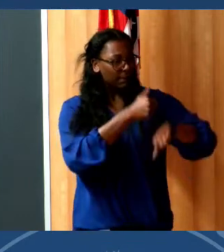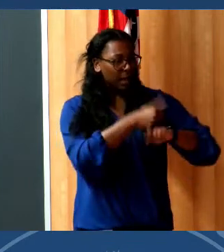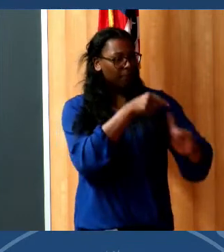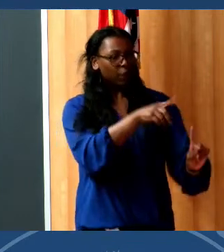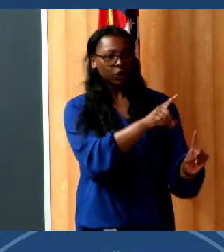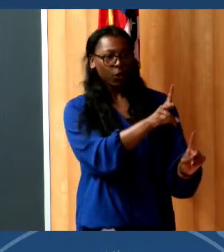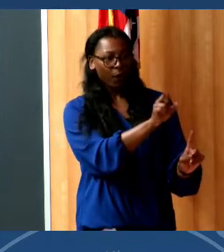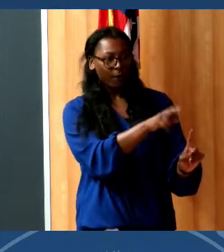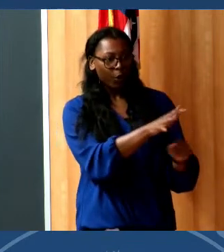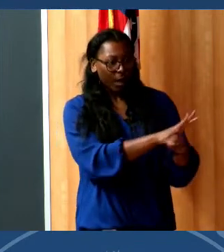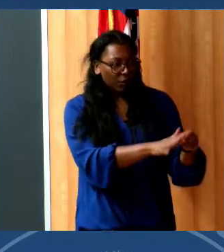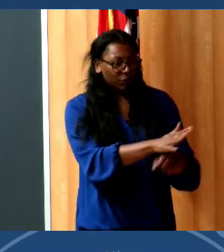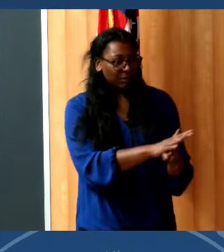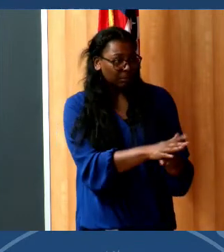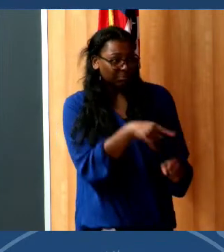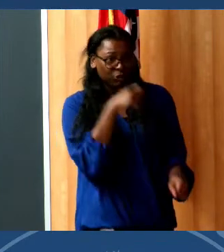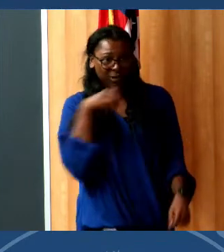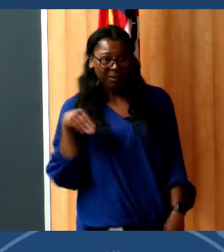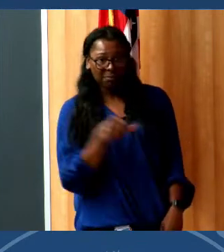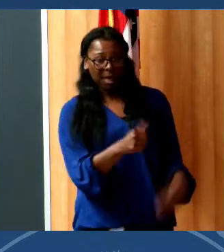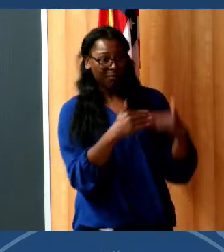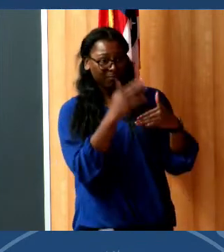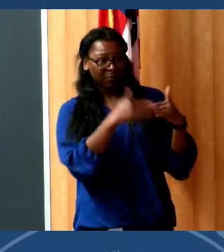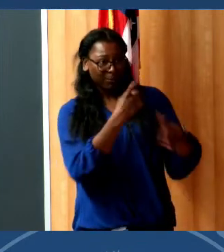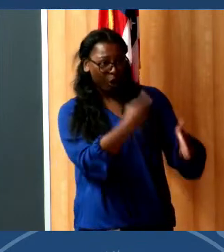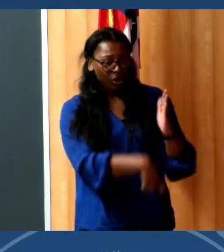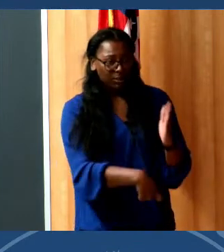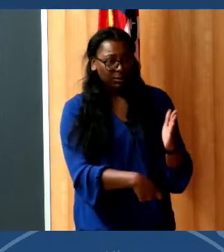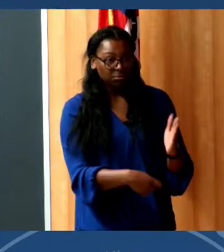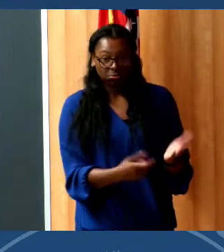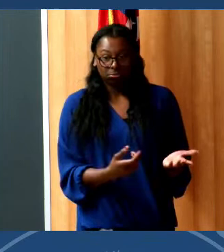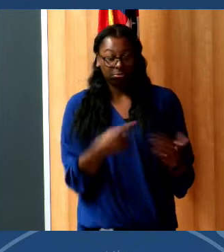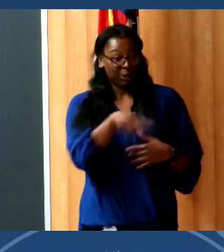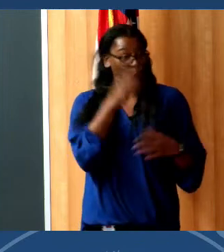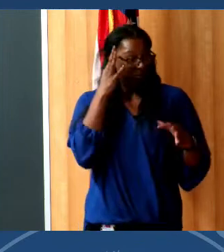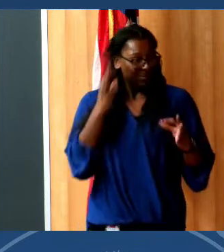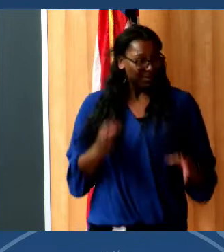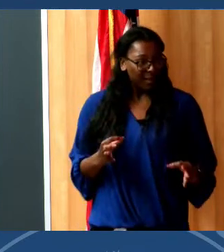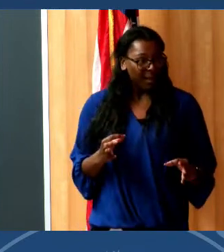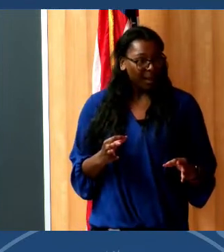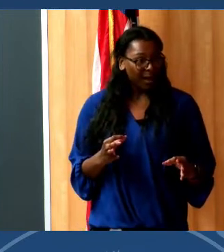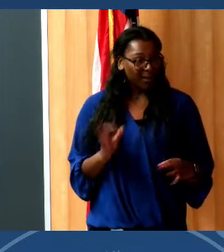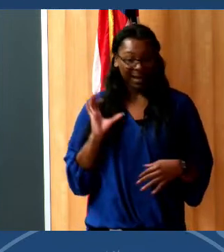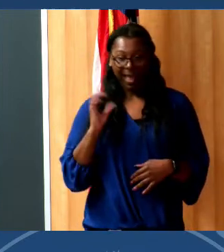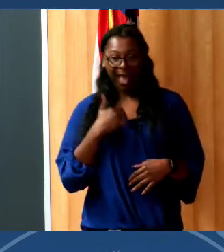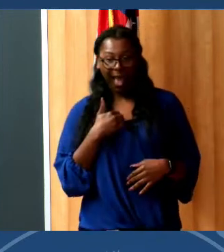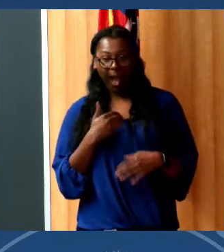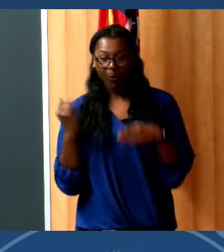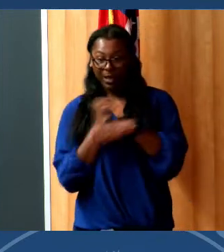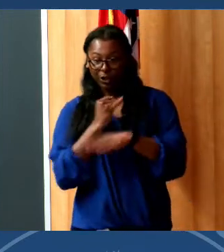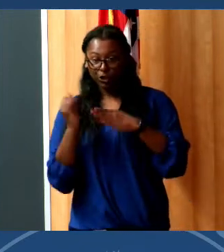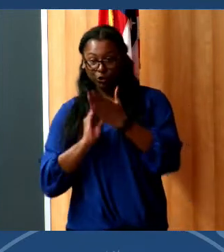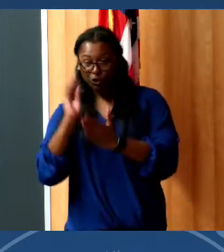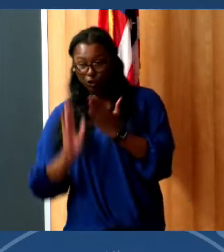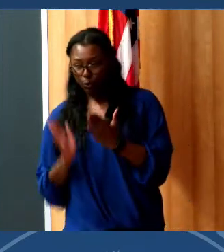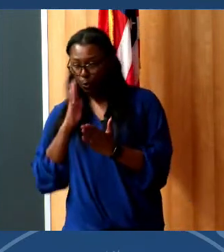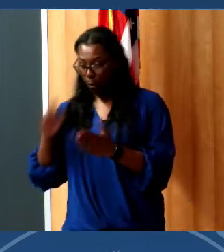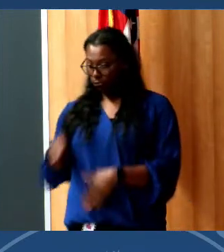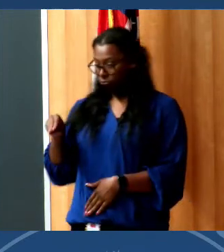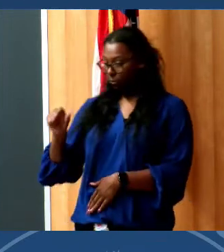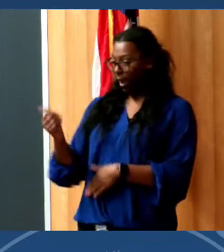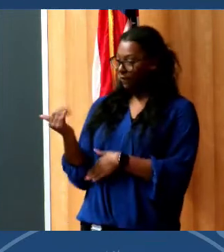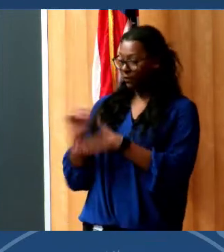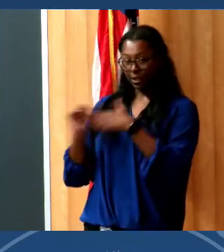site that weren't getting paid minimum wage. Well, they decided, since our fellows were going to get paid minimum wage, get